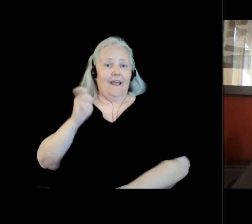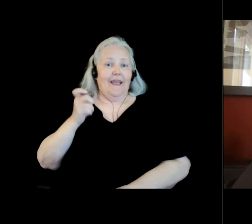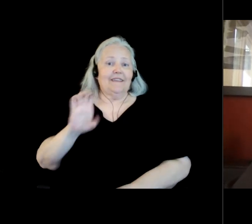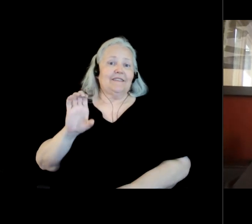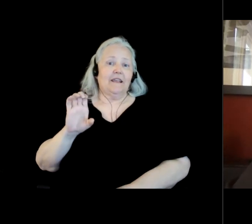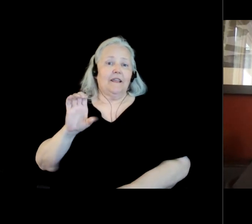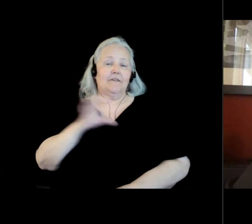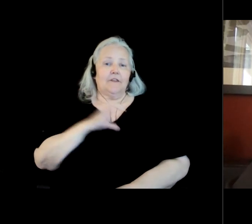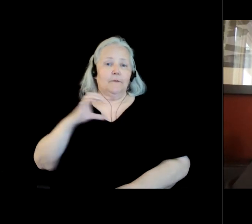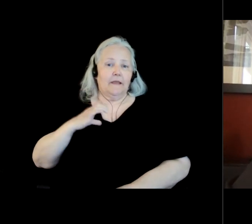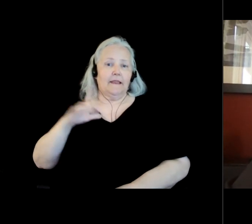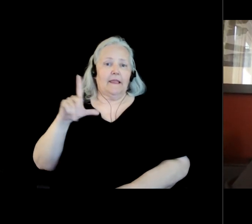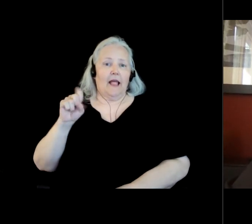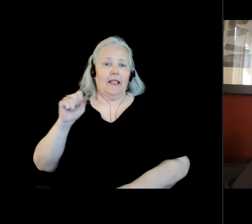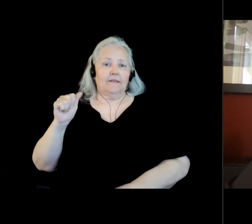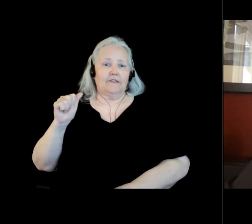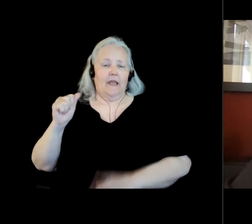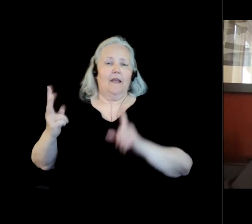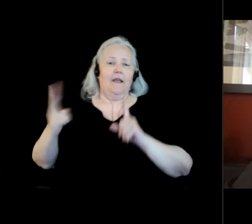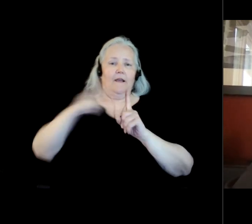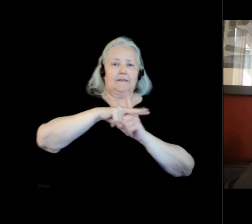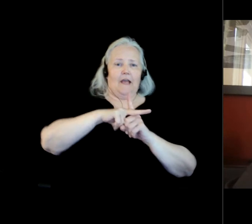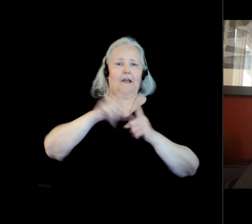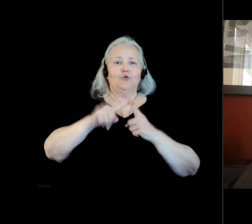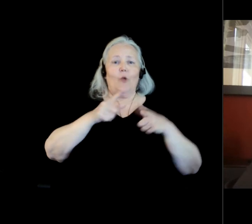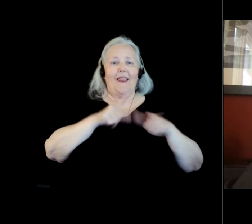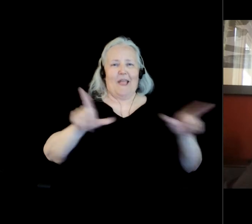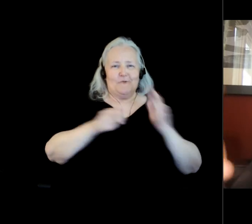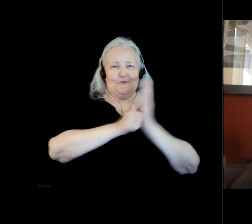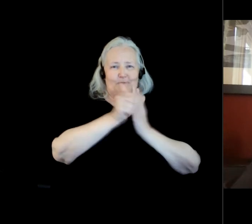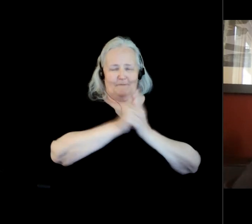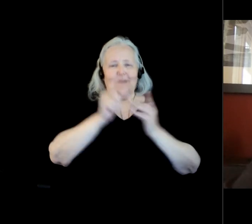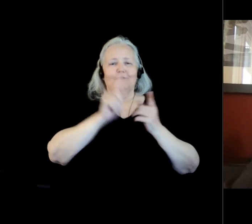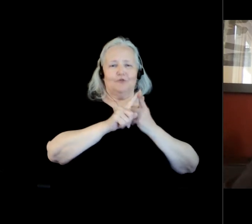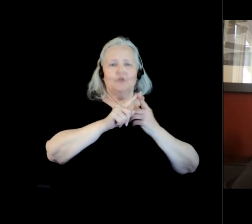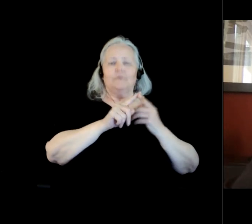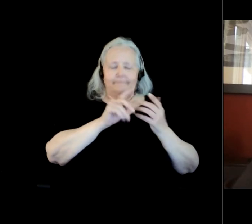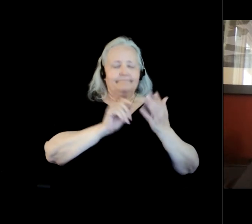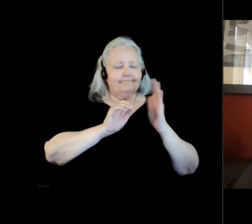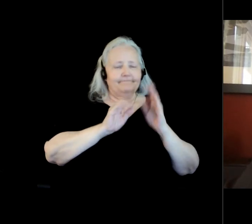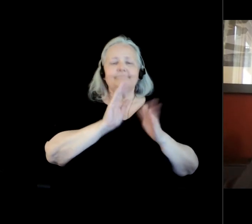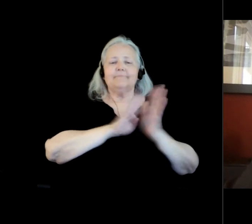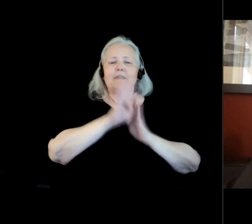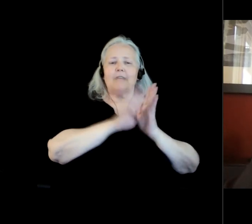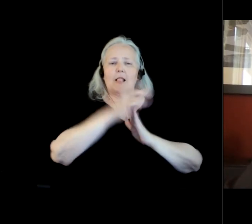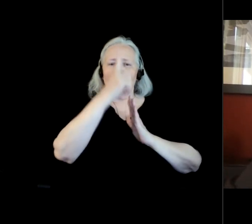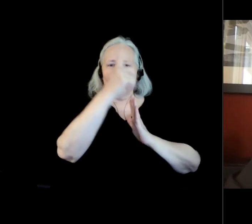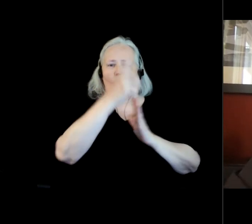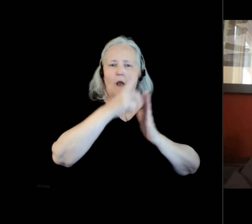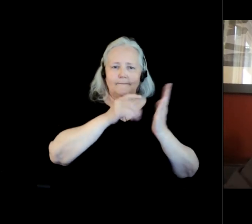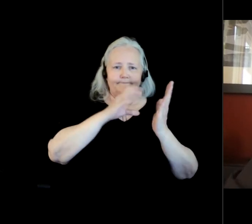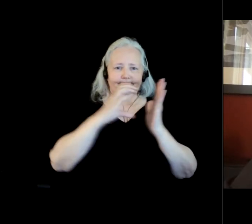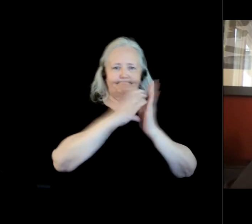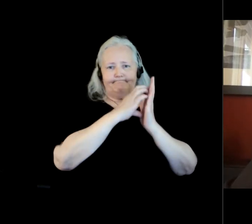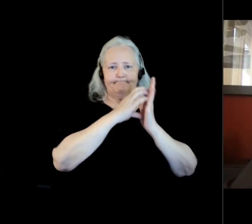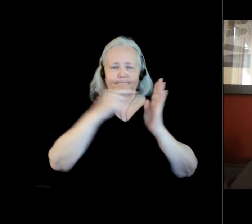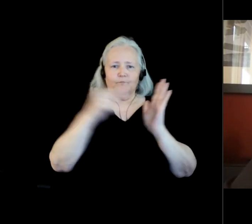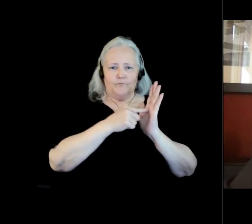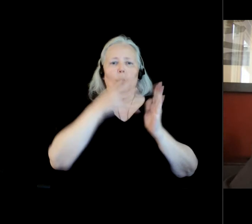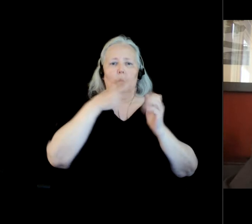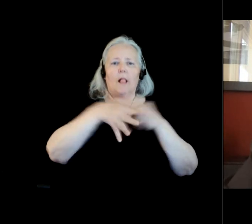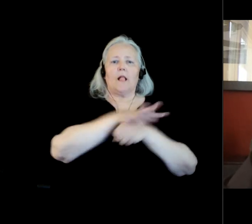tasked us over here at Language to develop a section of the journal that focuses on this kind of research. And plans for